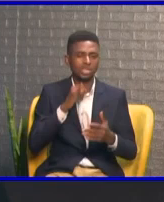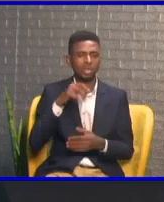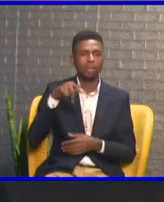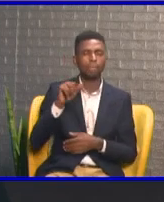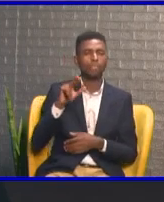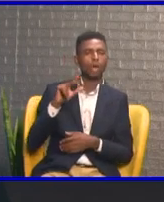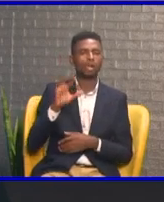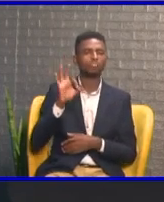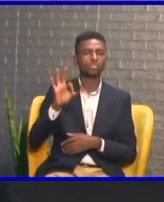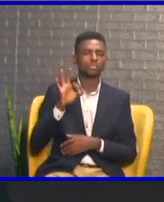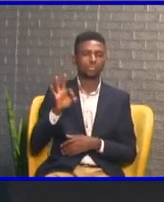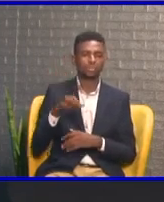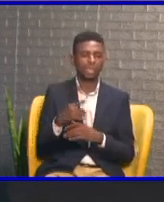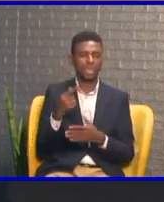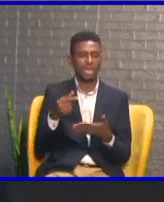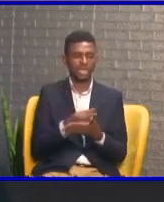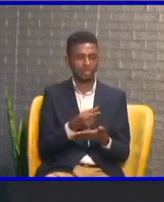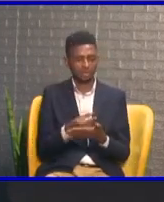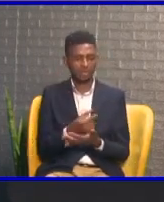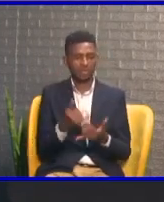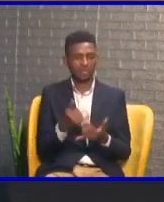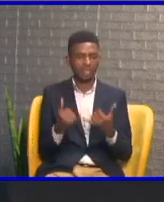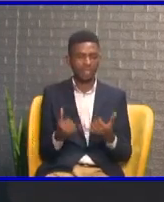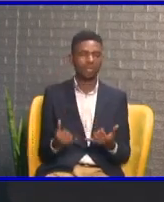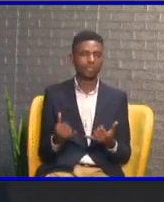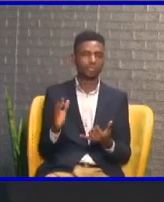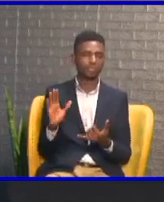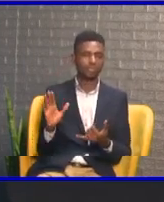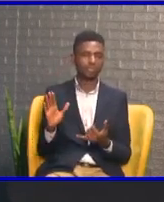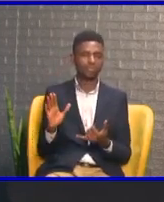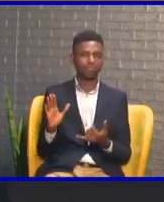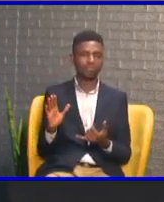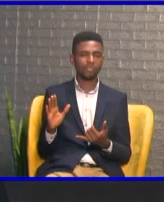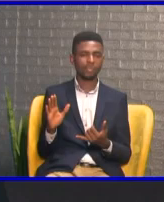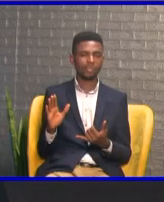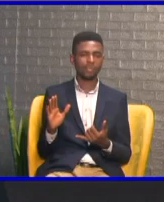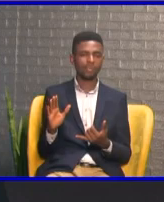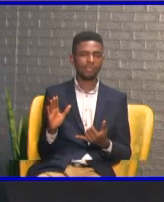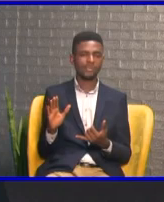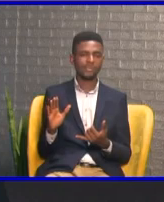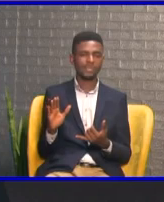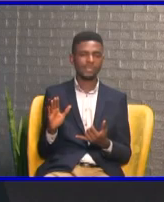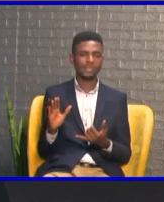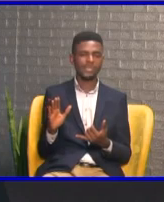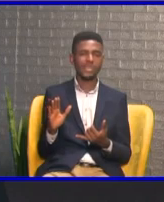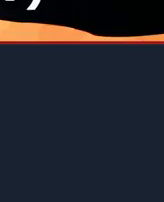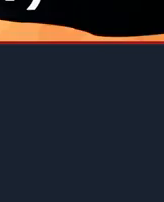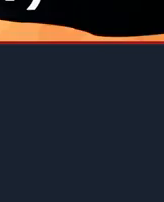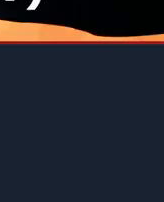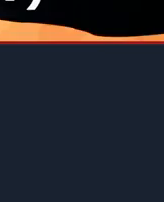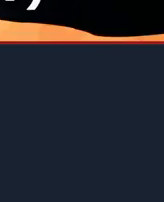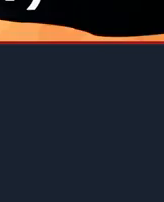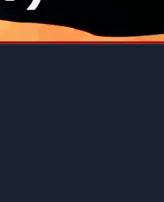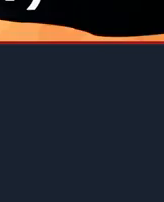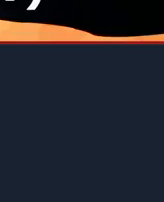preaching? The gospel. Now, stop there. Please try and keep the scriptures for me. It's easier for me. I don't like seeing